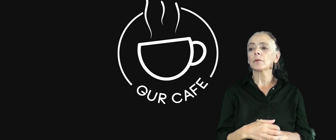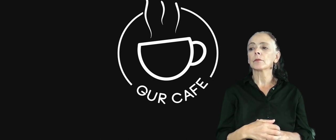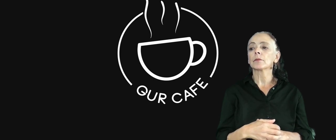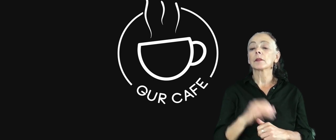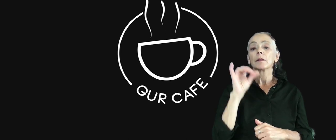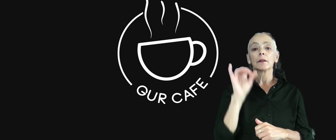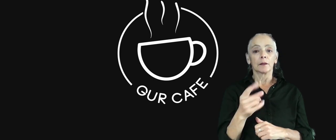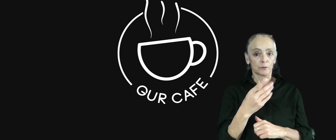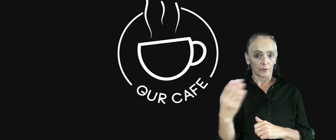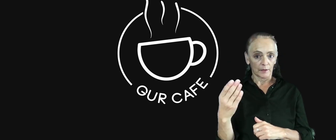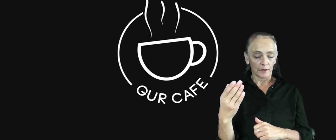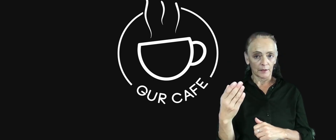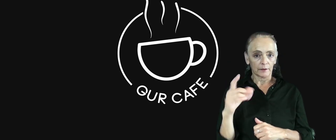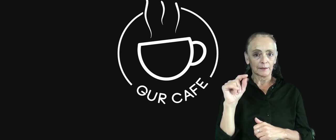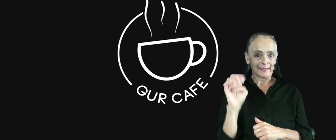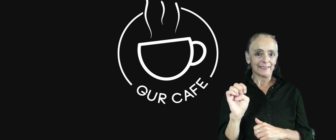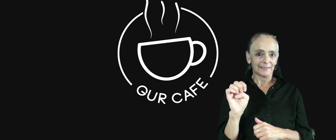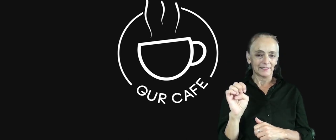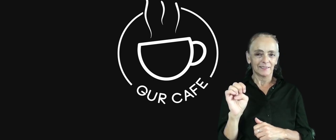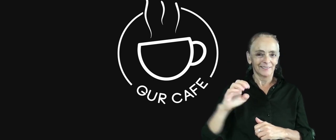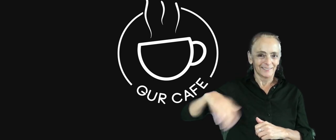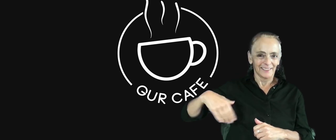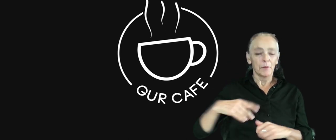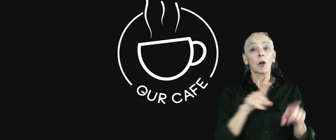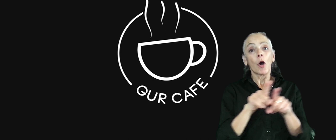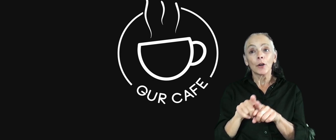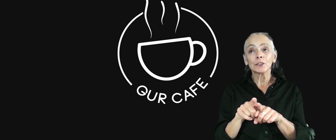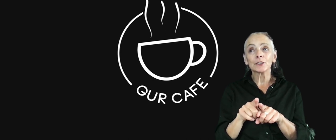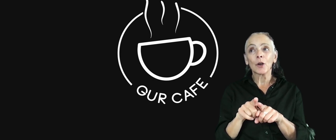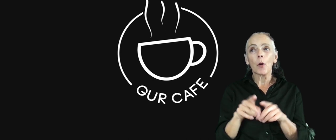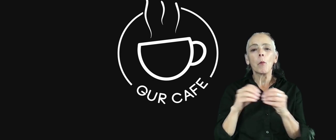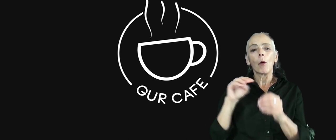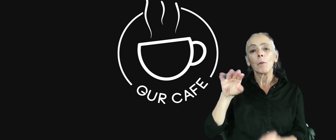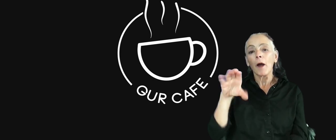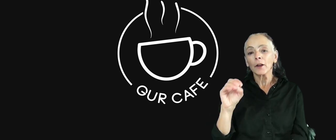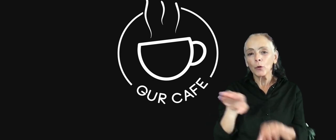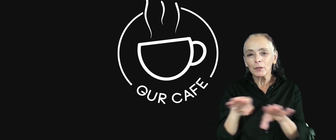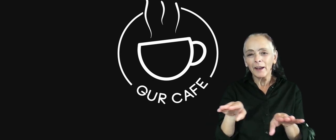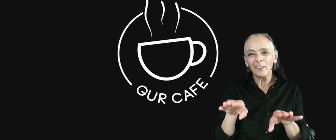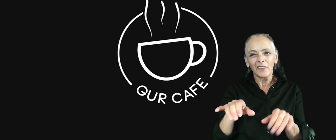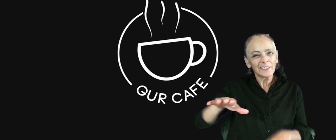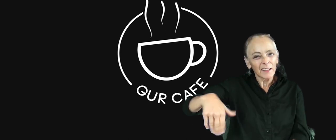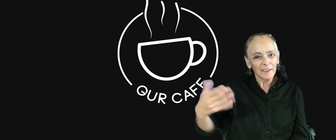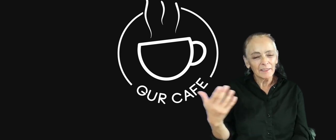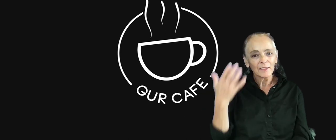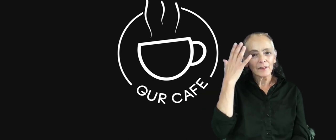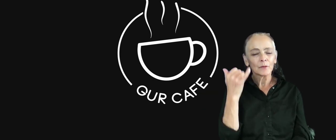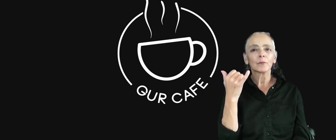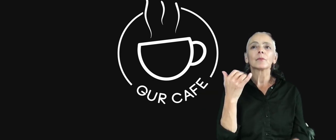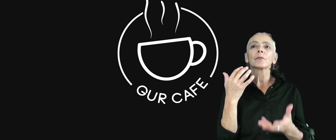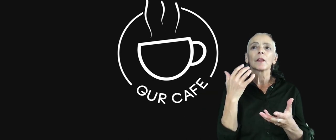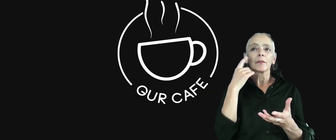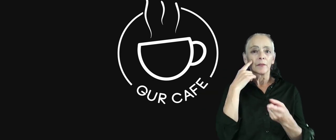So that's one thing. It's late, but it can also be late in the at a more micro level, because I think you experienced